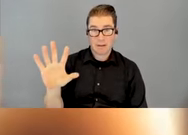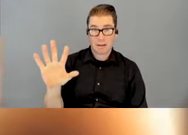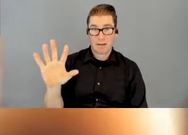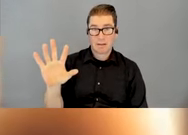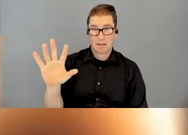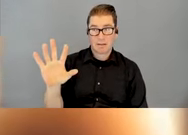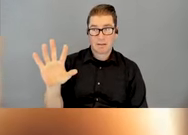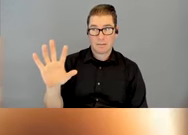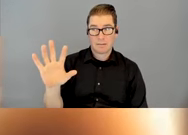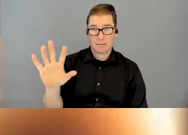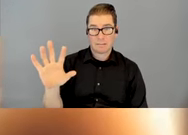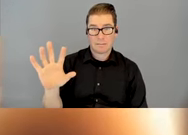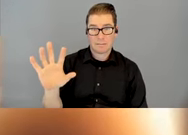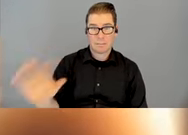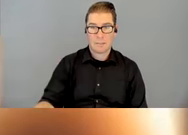participation.